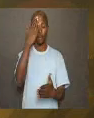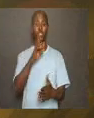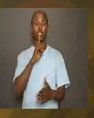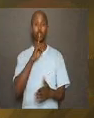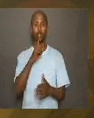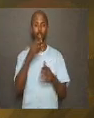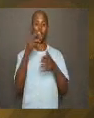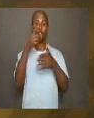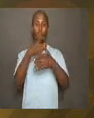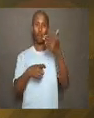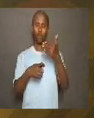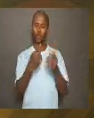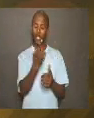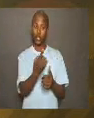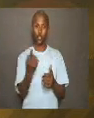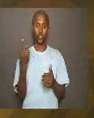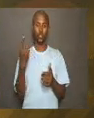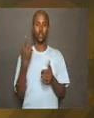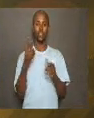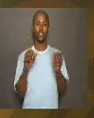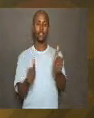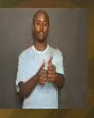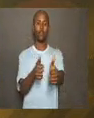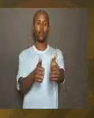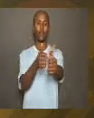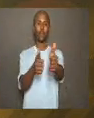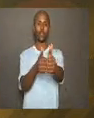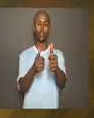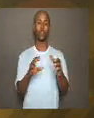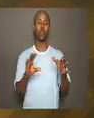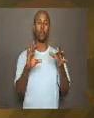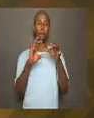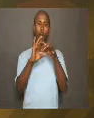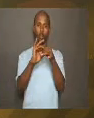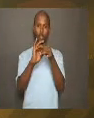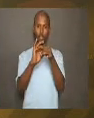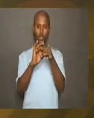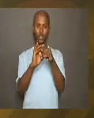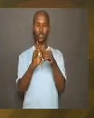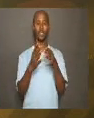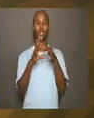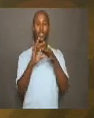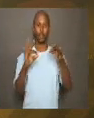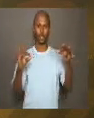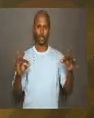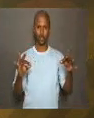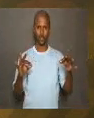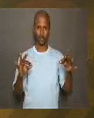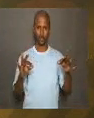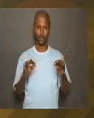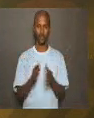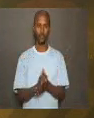truth value of each of the following compound statements. If you